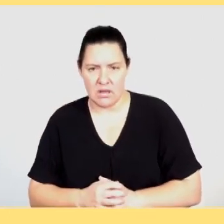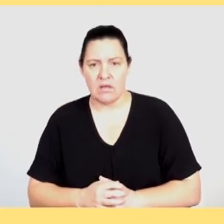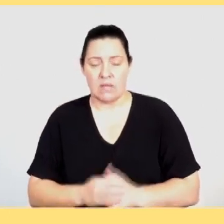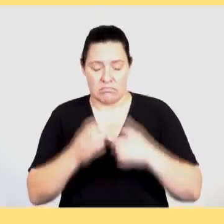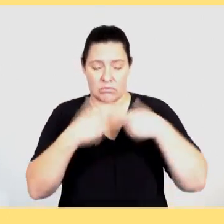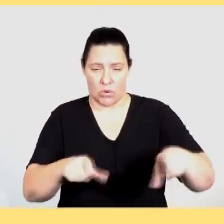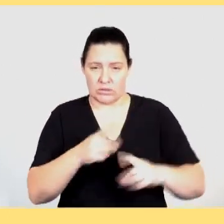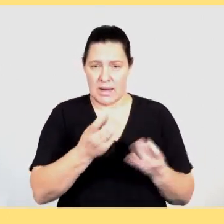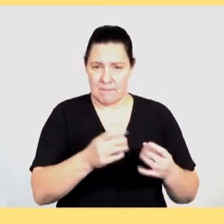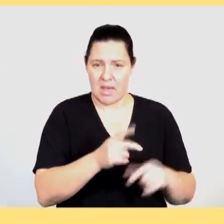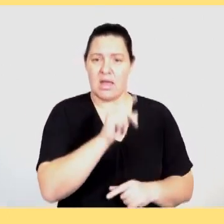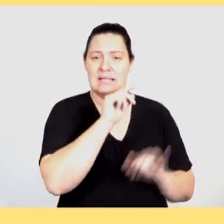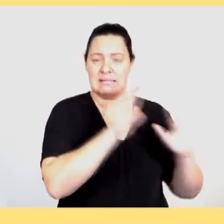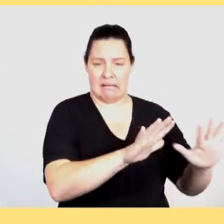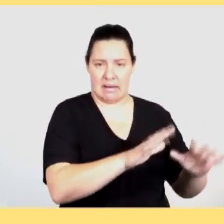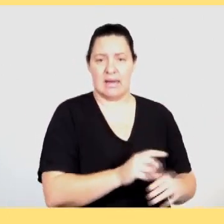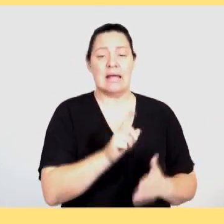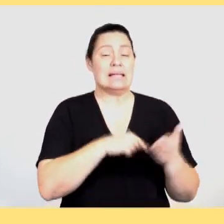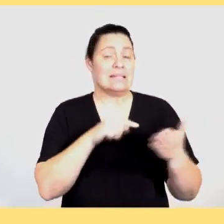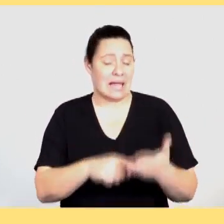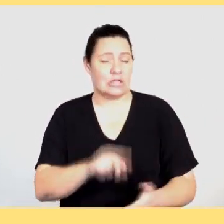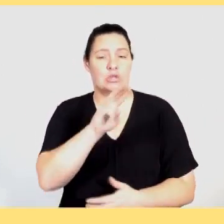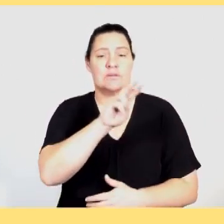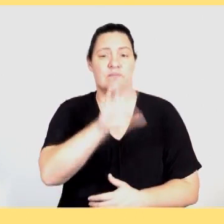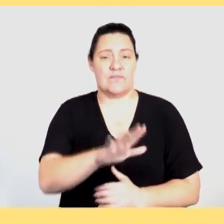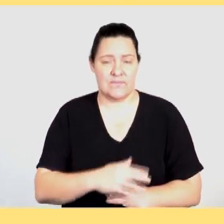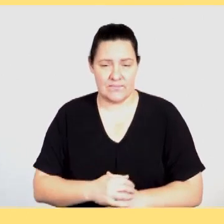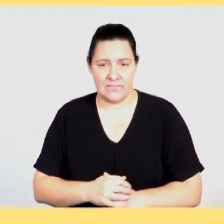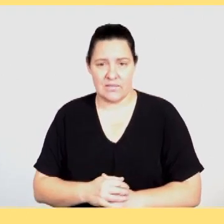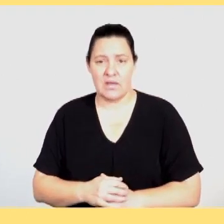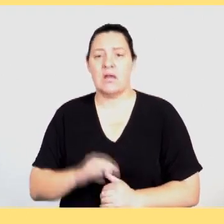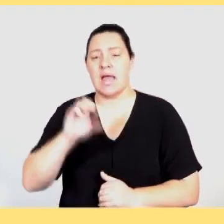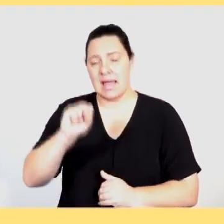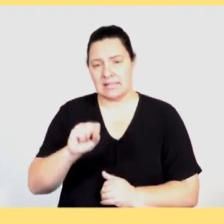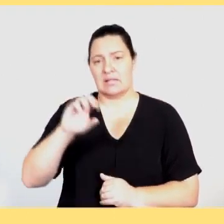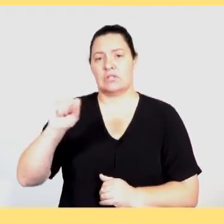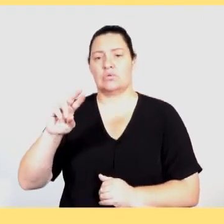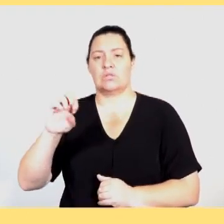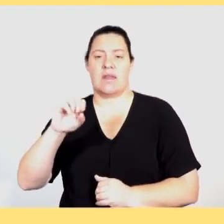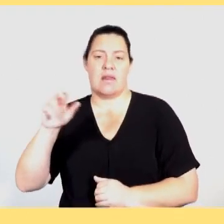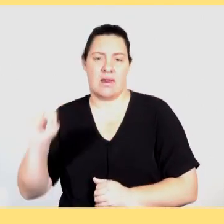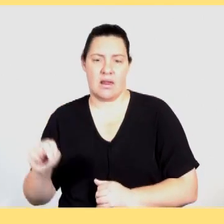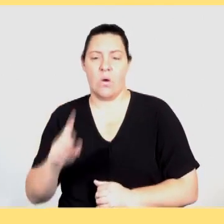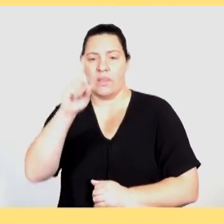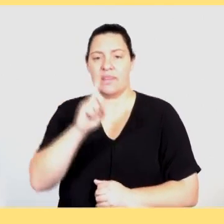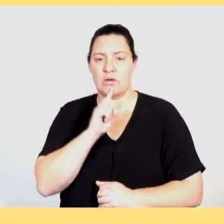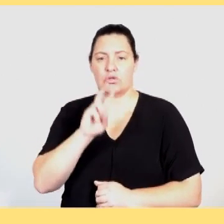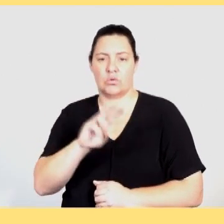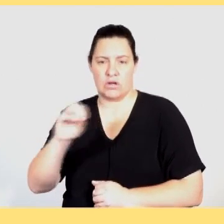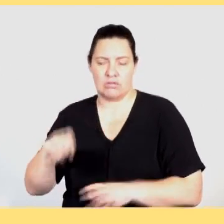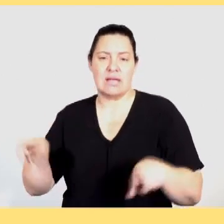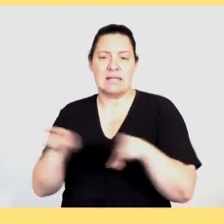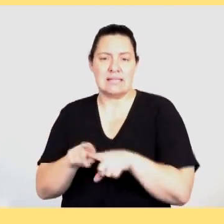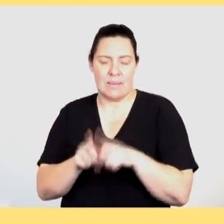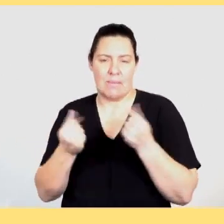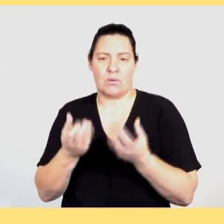is our credit note number 10. The date is the 25th. And then S. Susan. 1,200, the